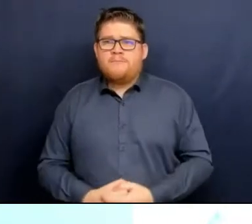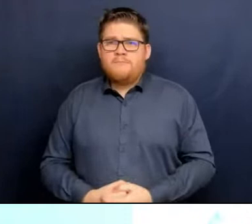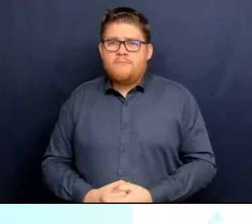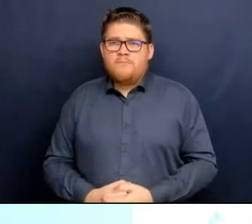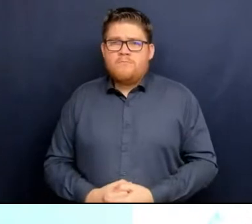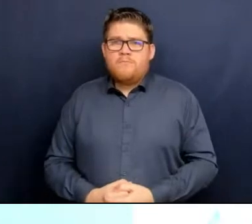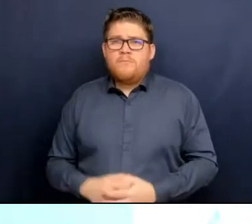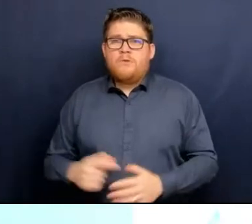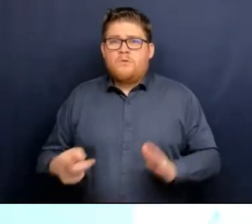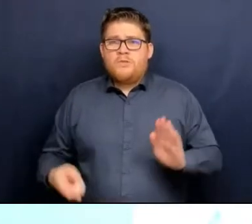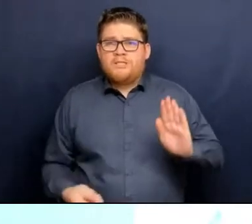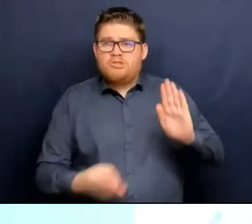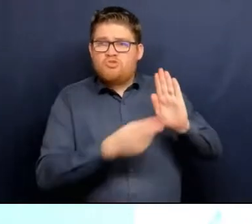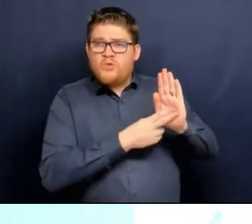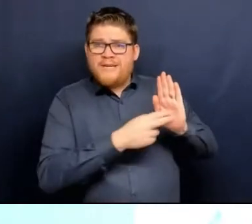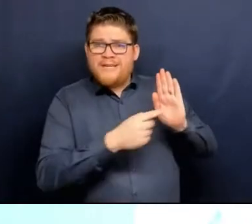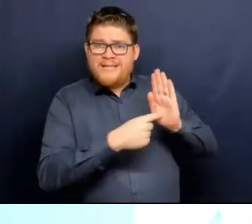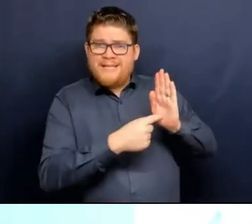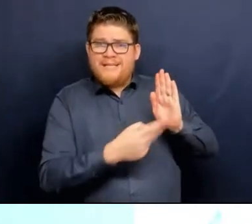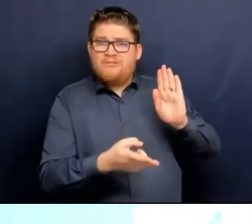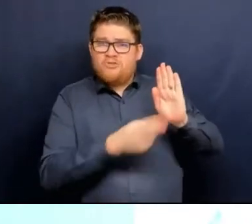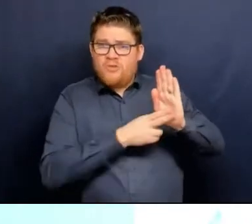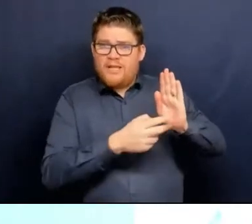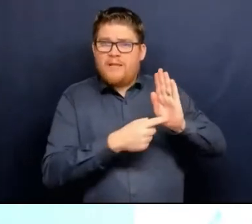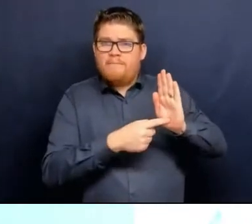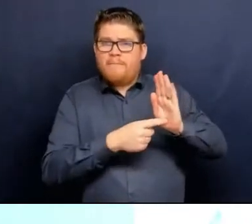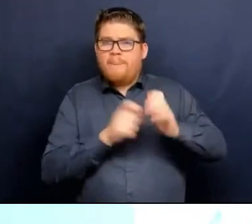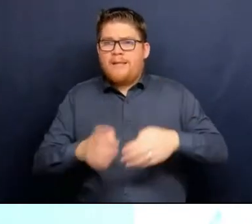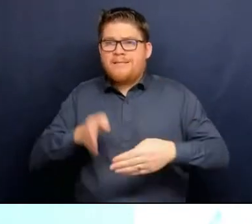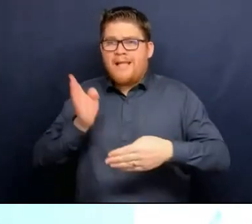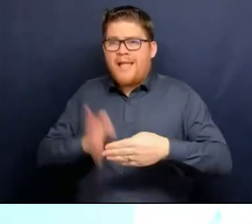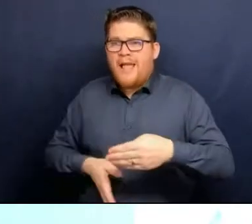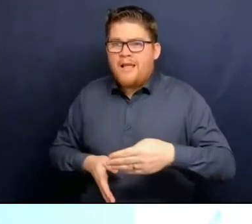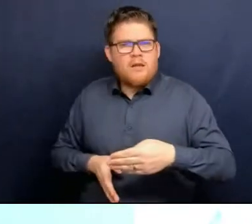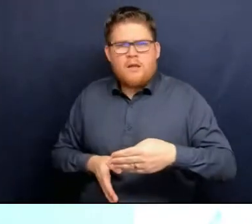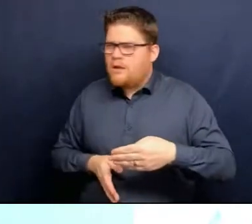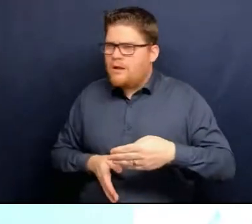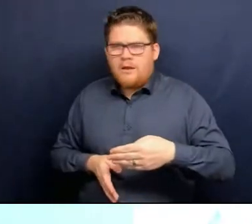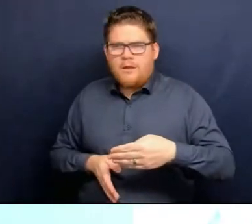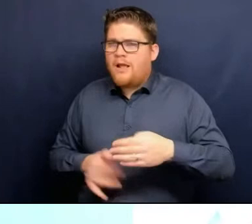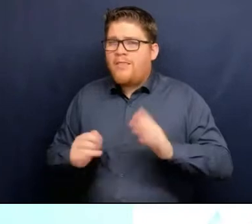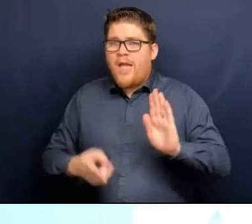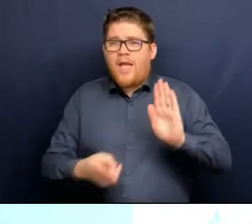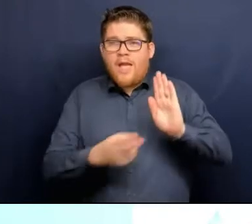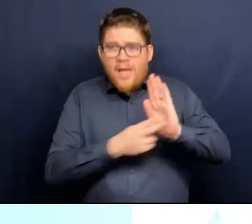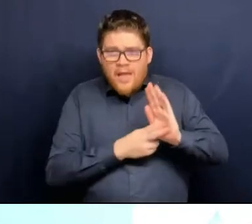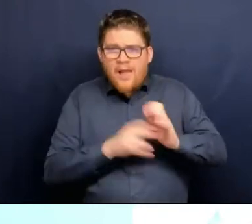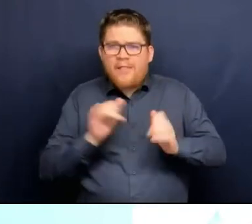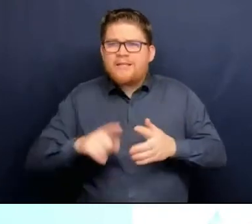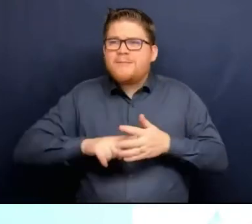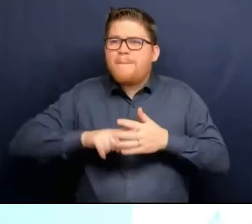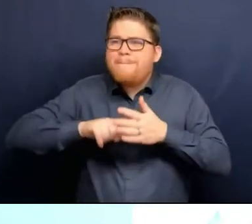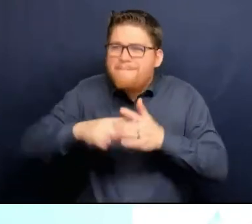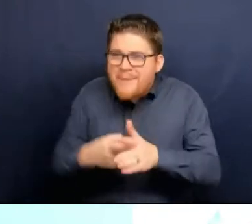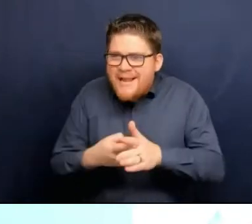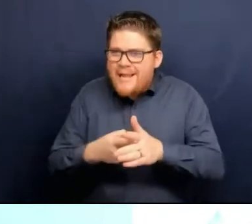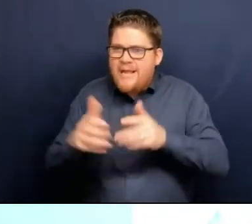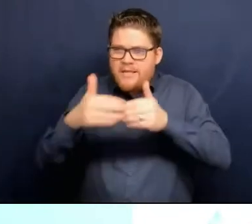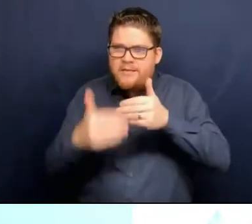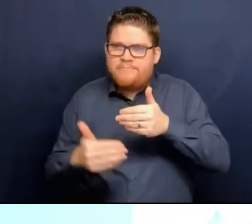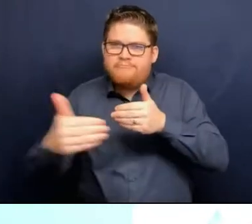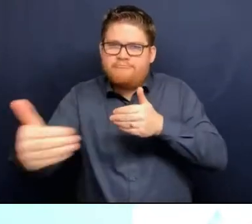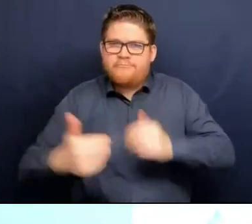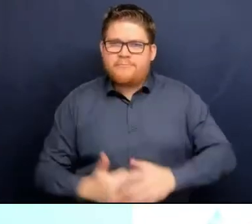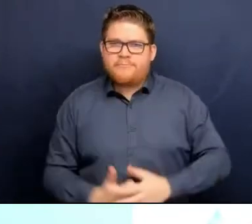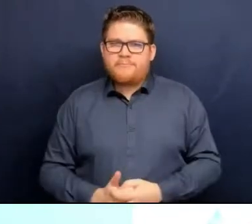of a relationship. Similarly, when we tabled the legislation 2.5 years ago, it was not a final day, this is it, we're